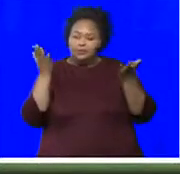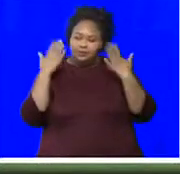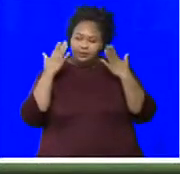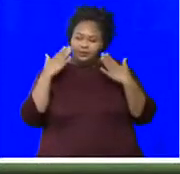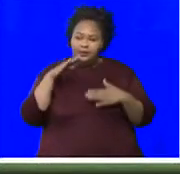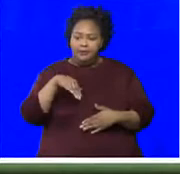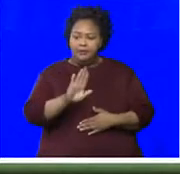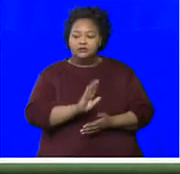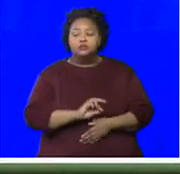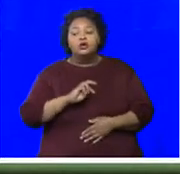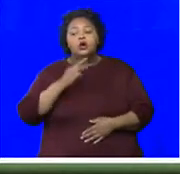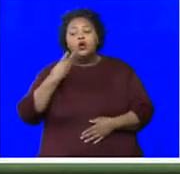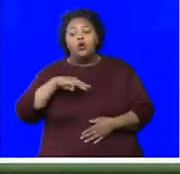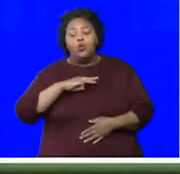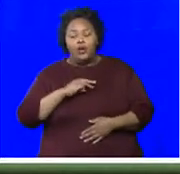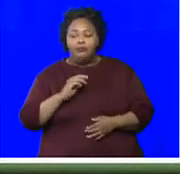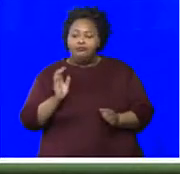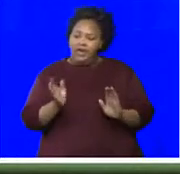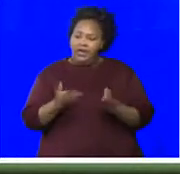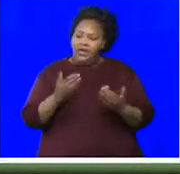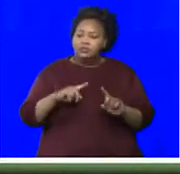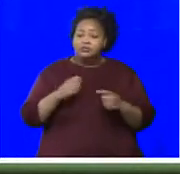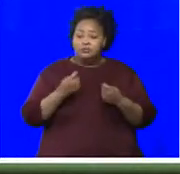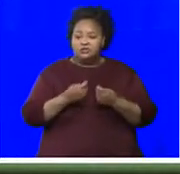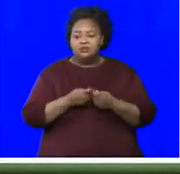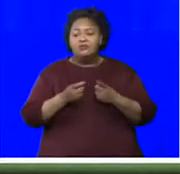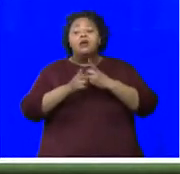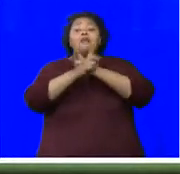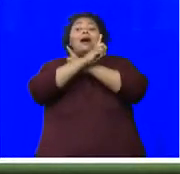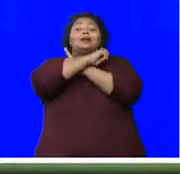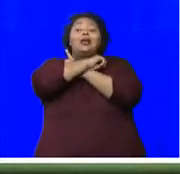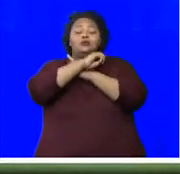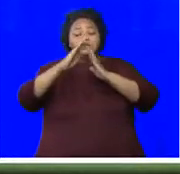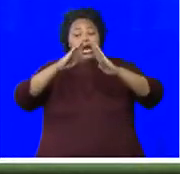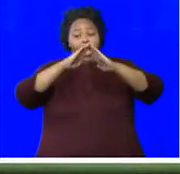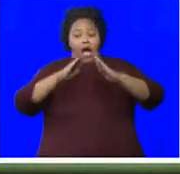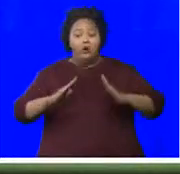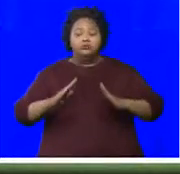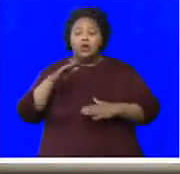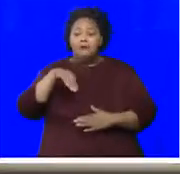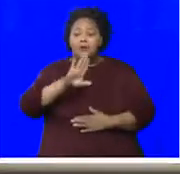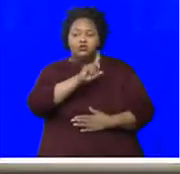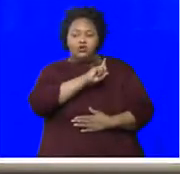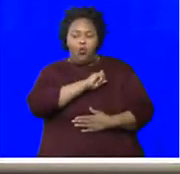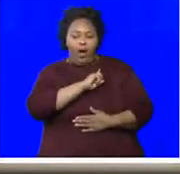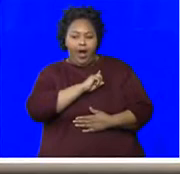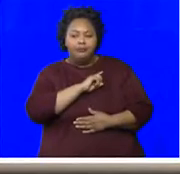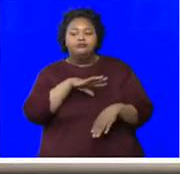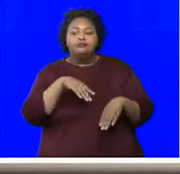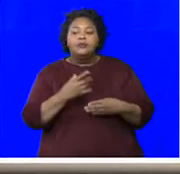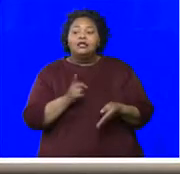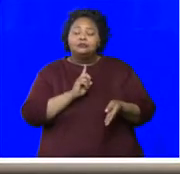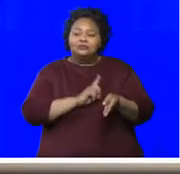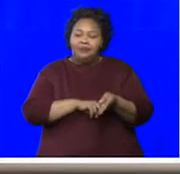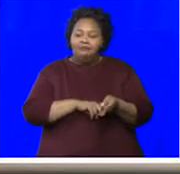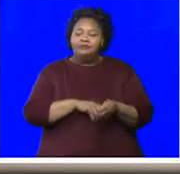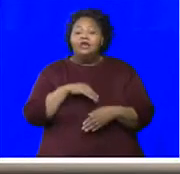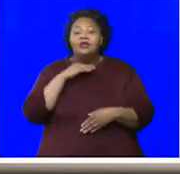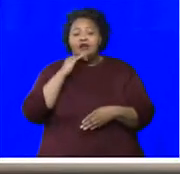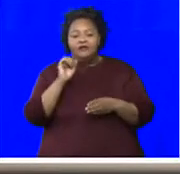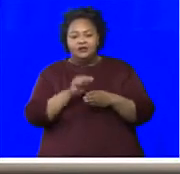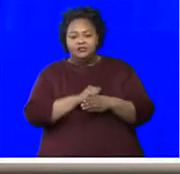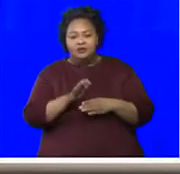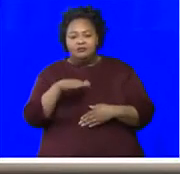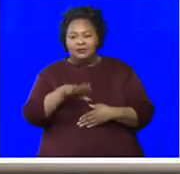that the players are monitored during training and after training so that we know they've rested and they